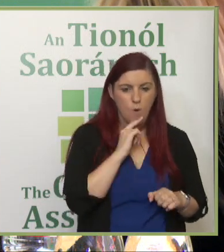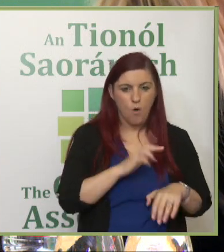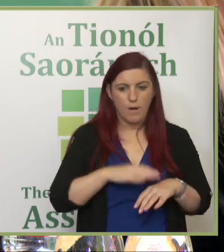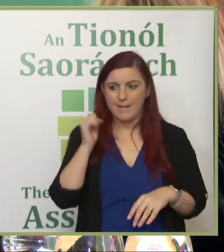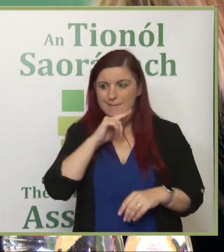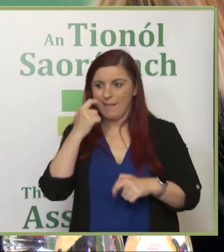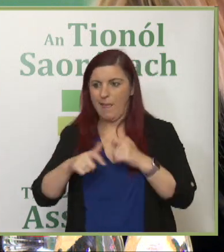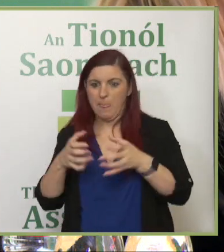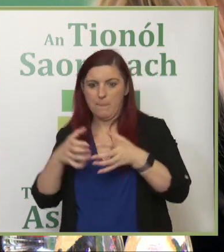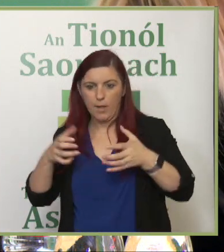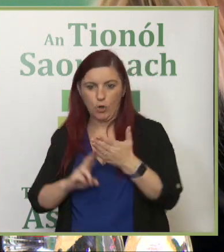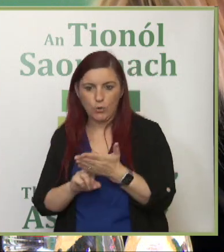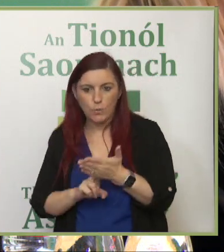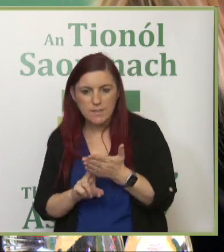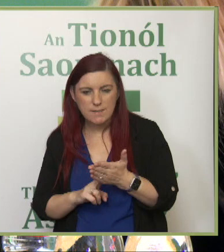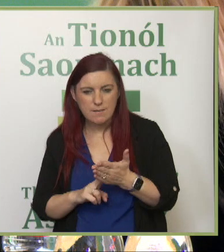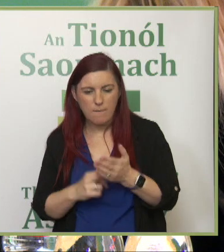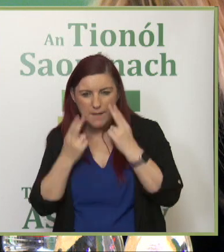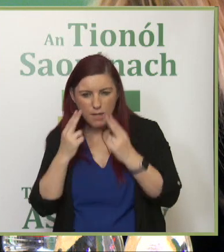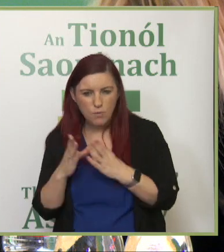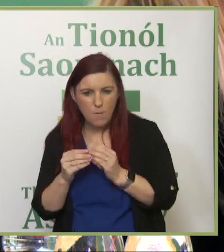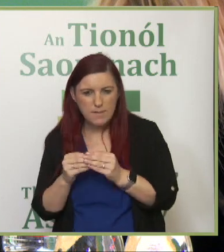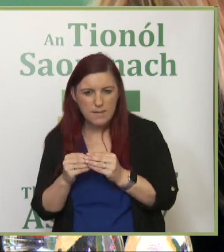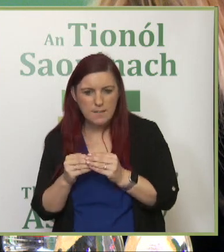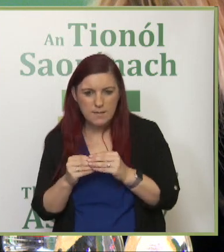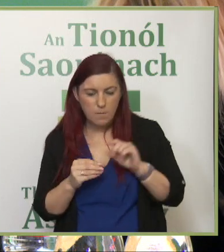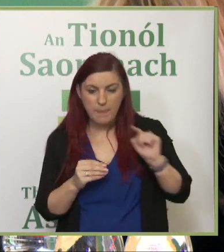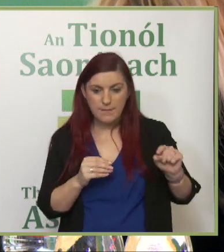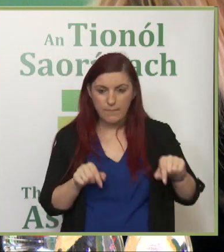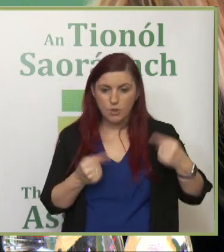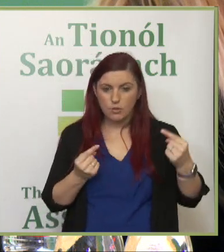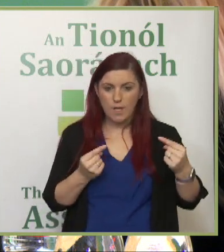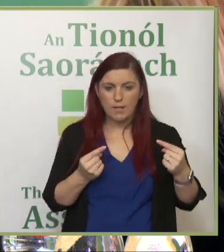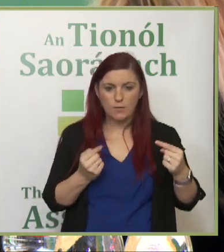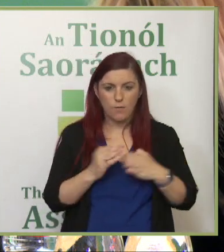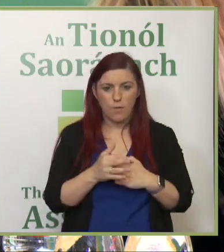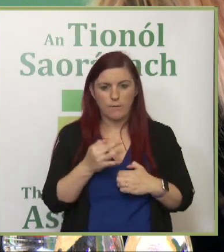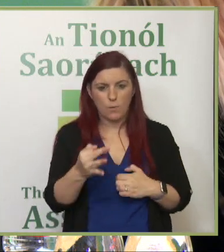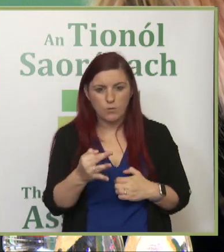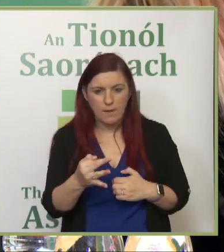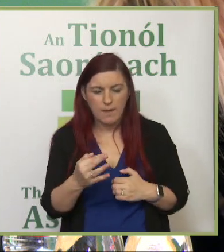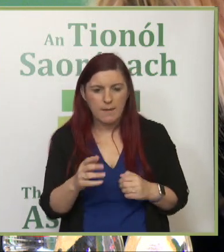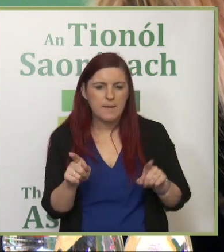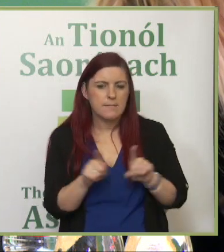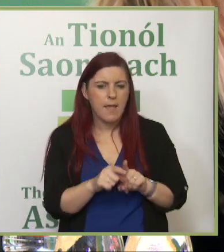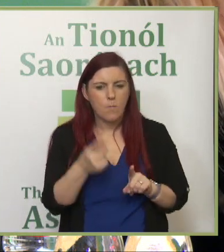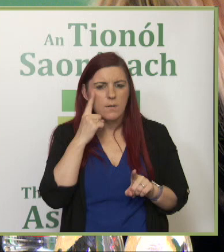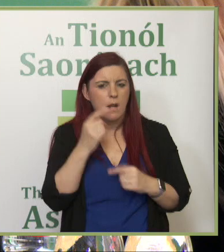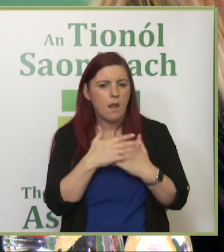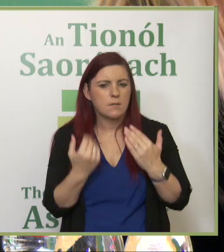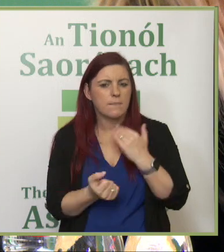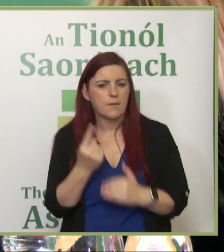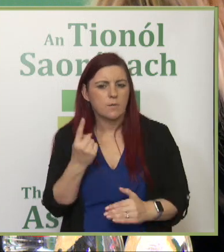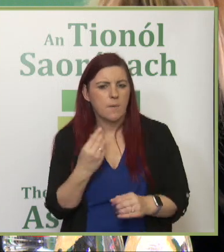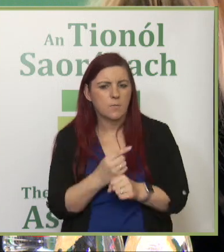bigger, larger volume plant-based materials. So I think it is a real challenge for the future, and we're seeing a lot of issues now around synthetic